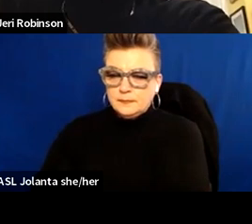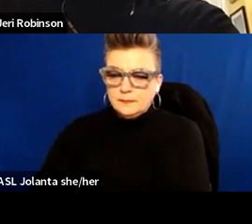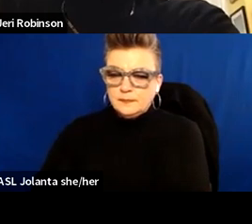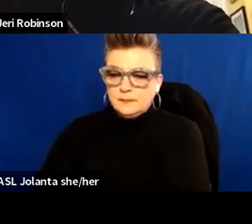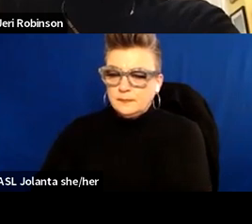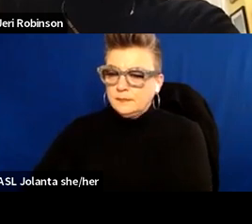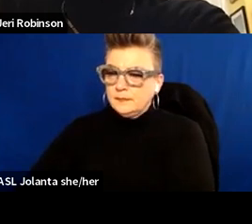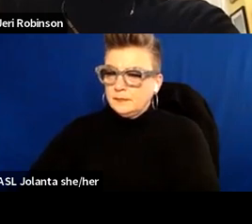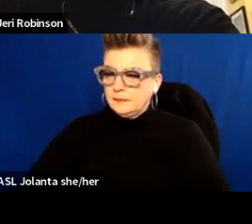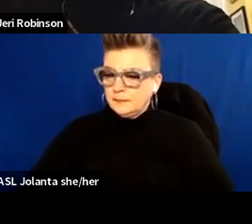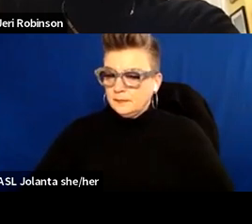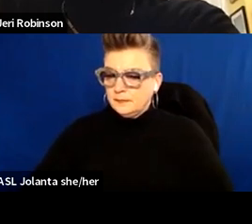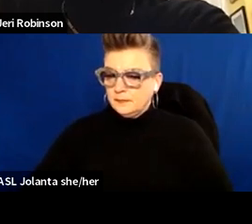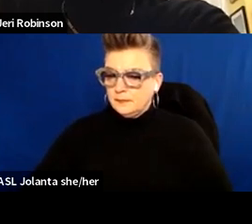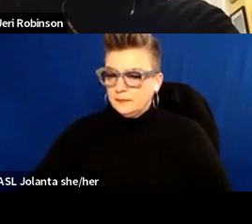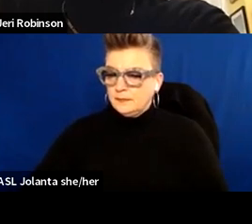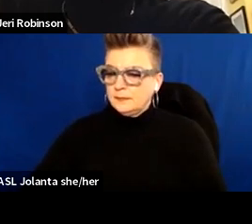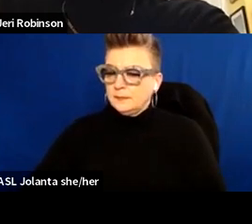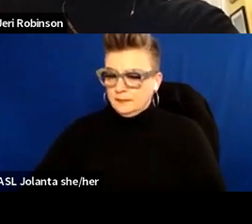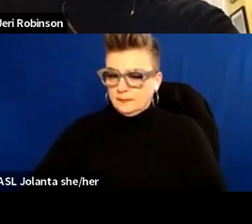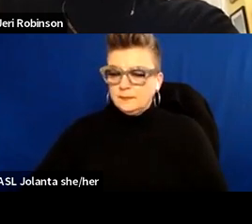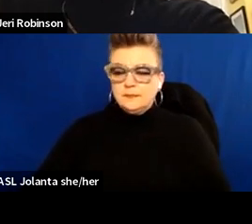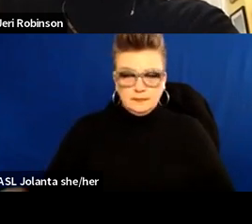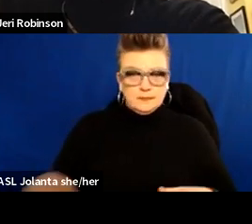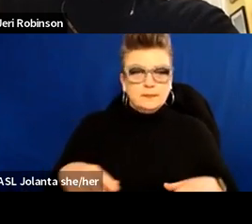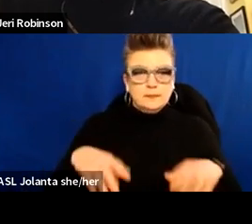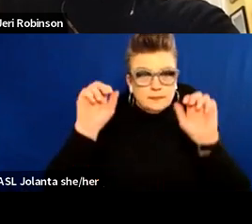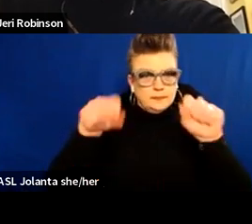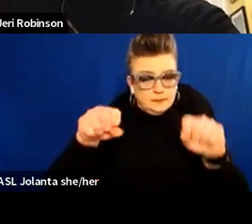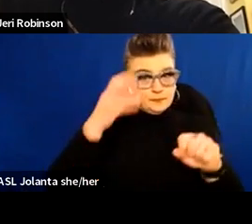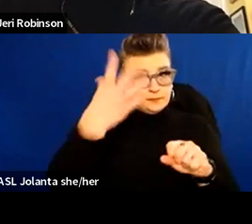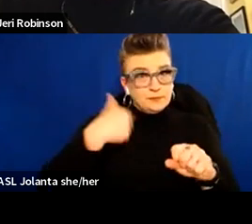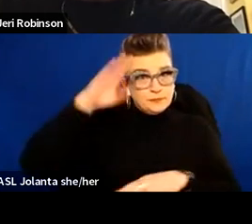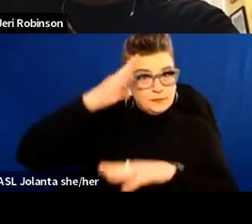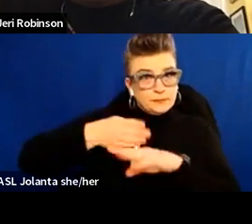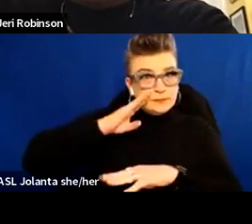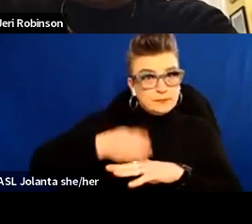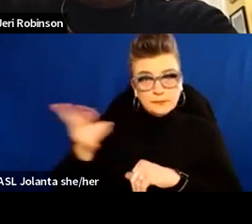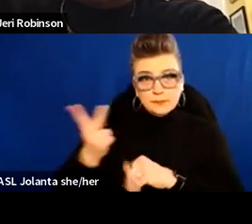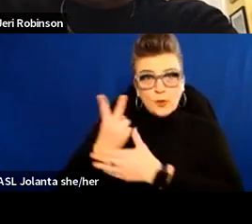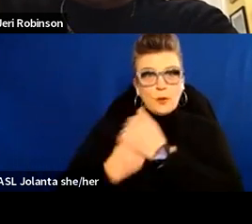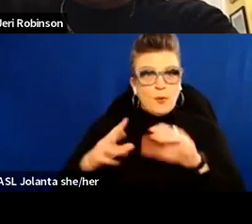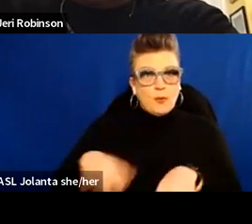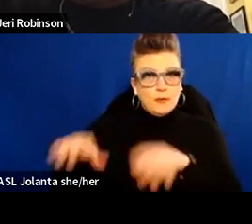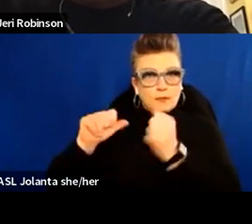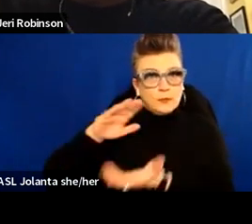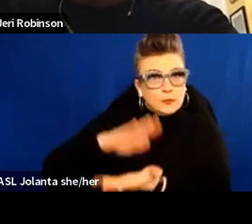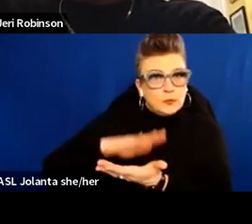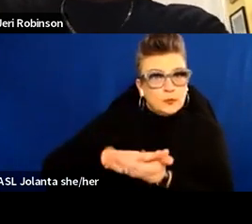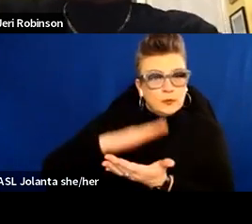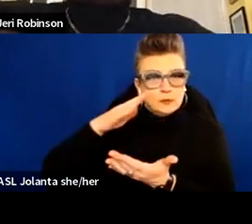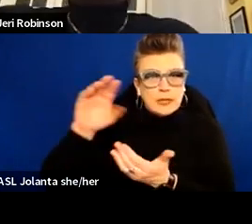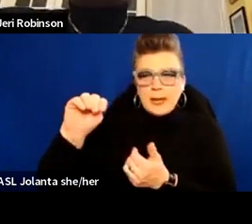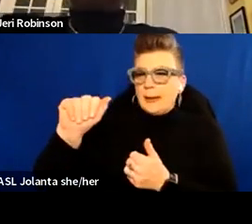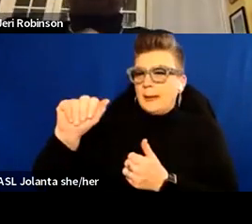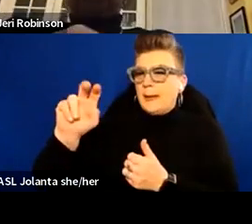so yes my son and my daughter are in school because in demanding school